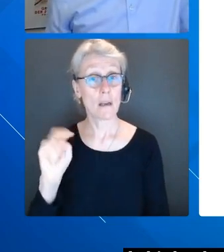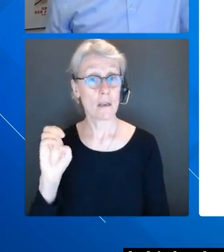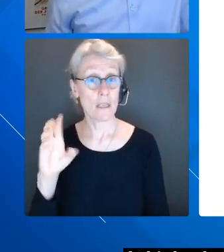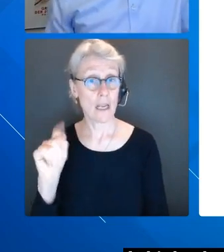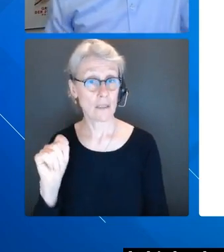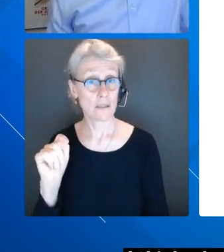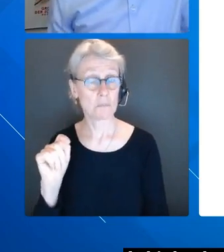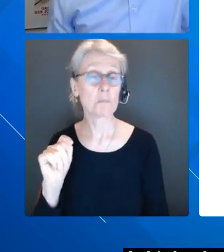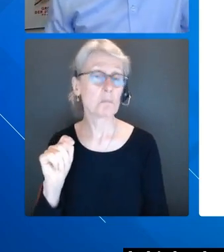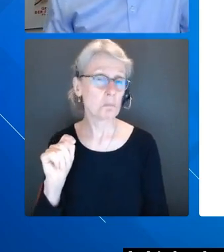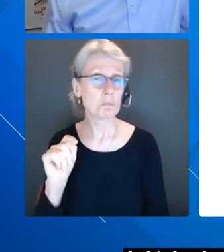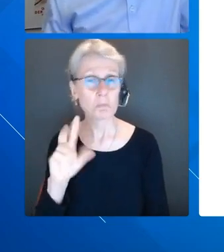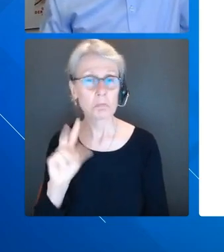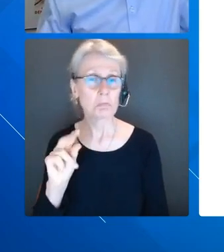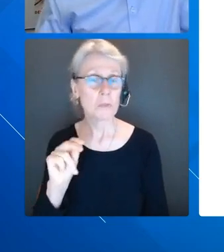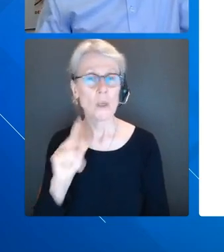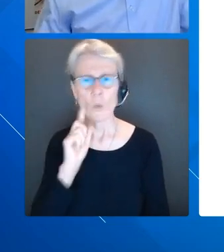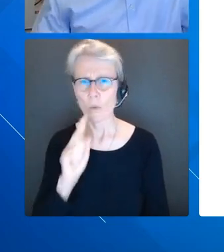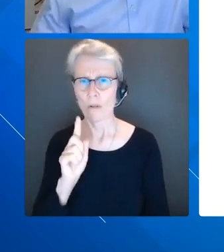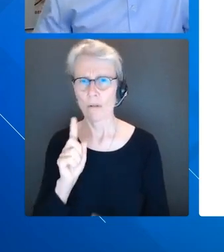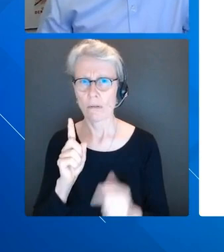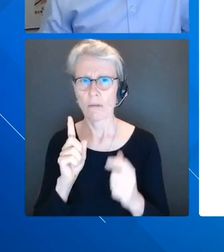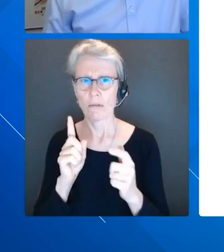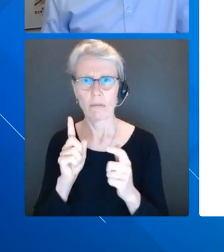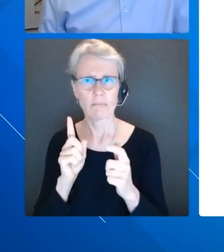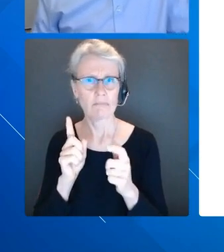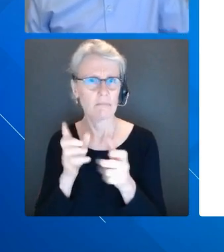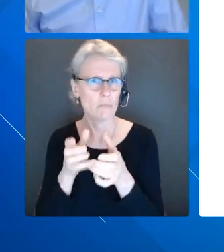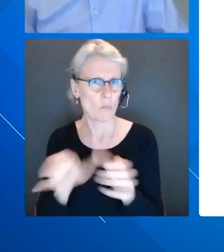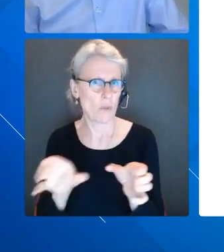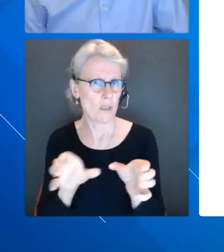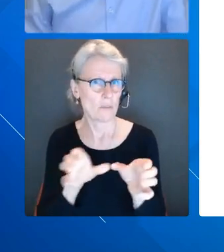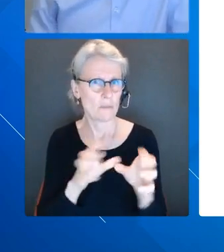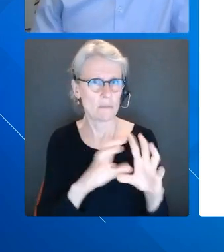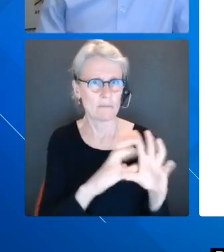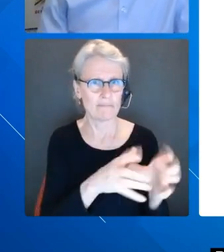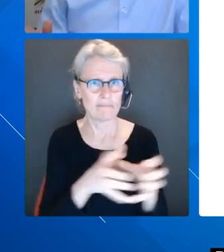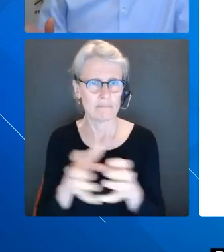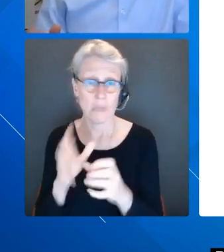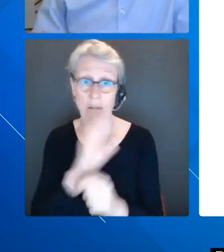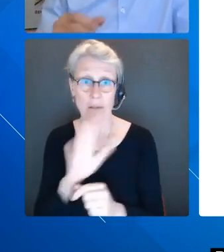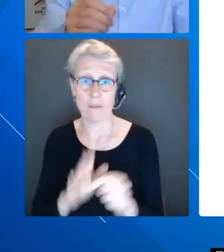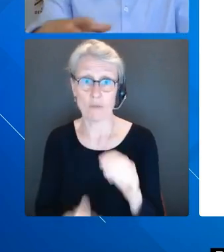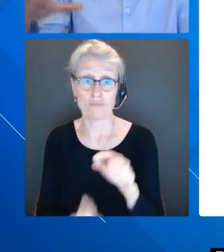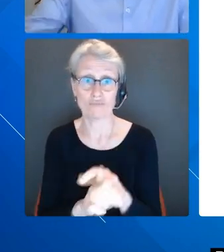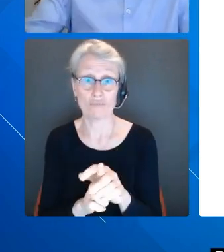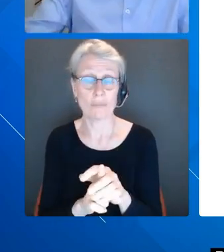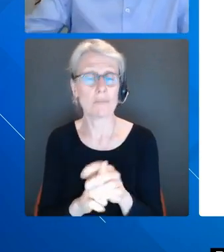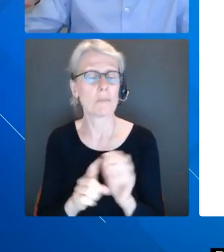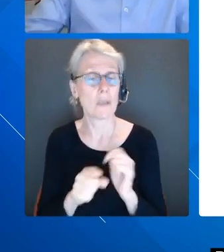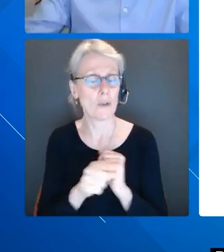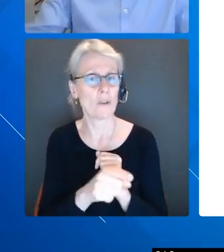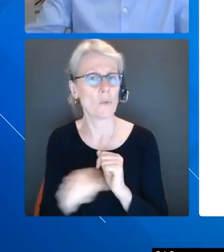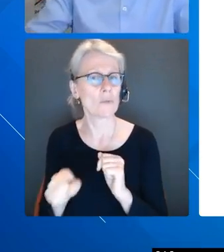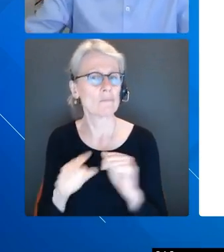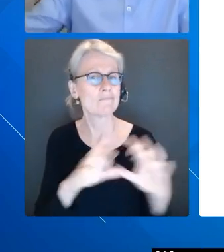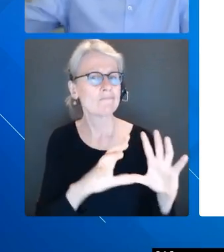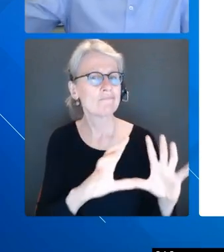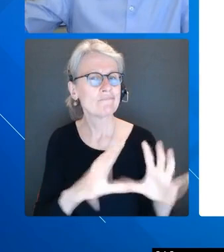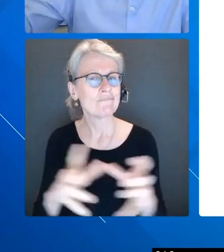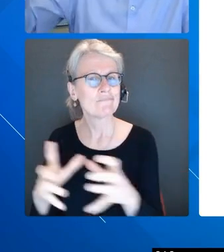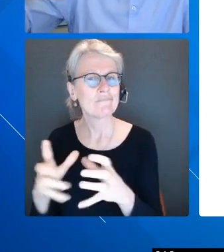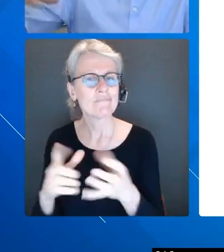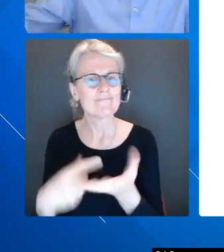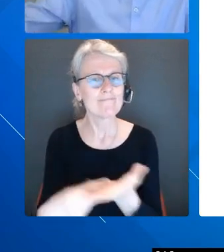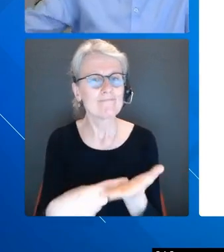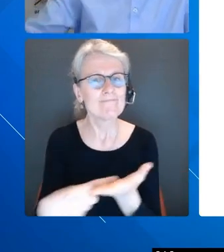is, apparently there's a breakout room. I've never been there. I'm brand new to it. I'm excited. But there are kind of these breakout rooms. We want to be able